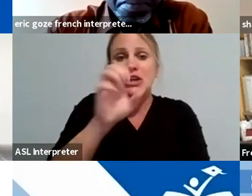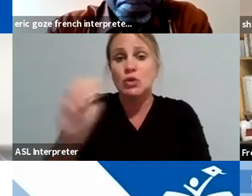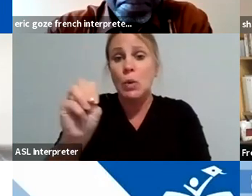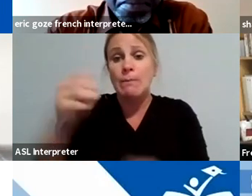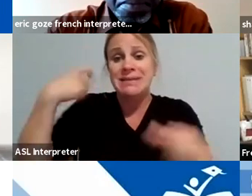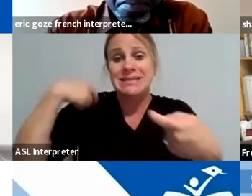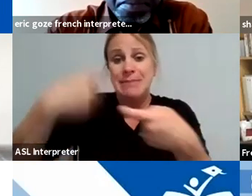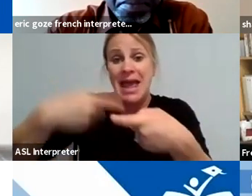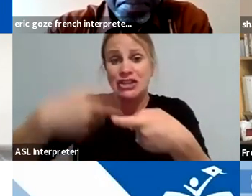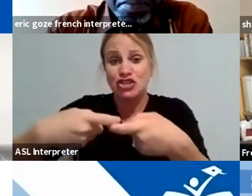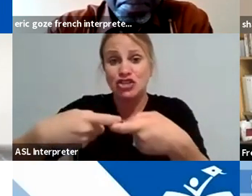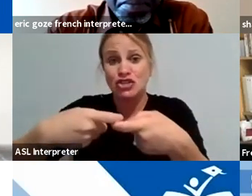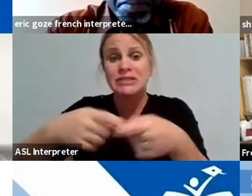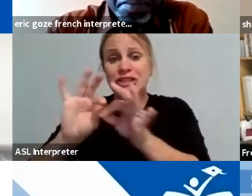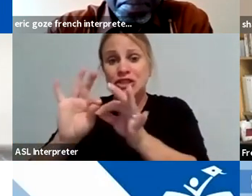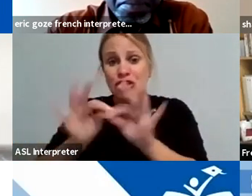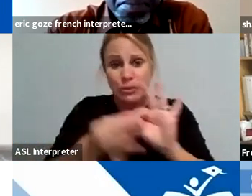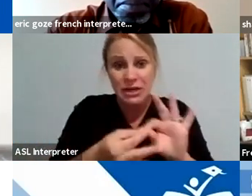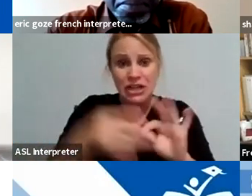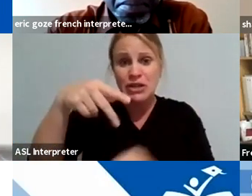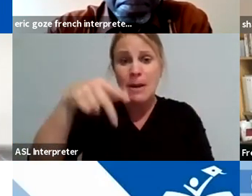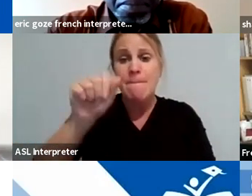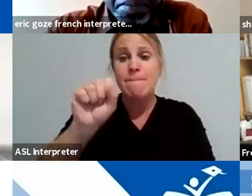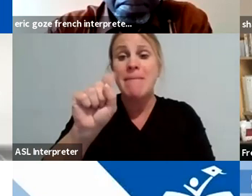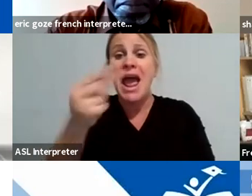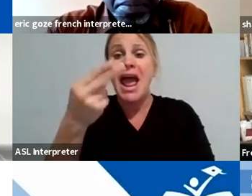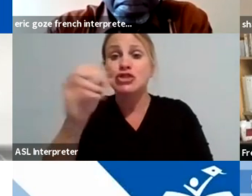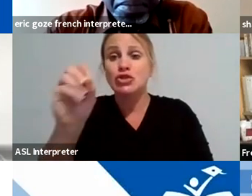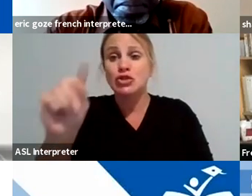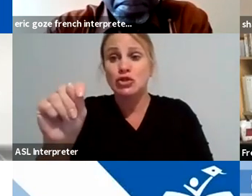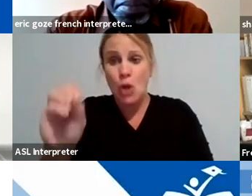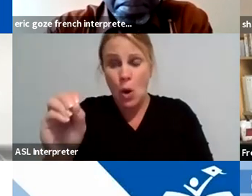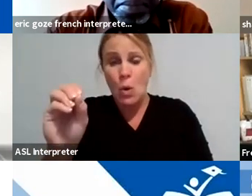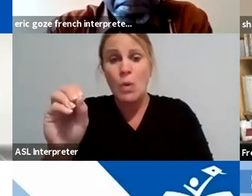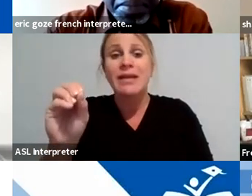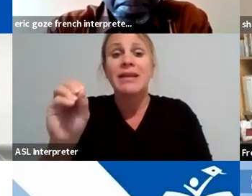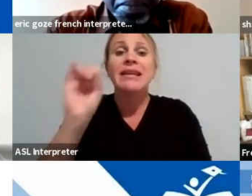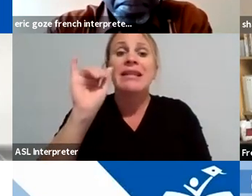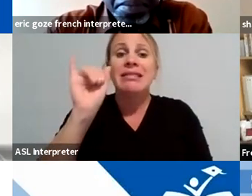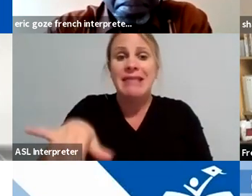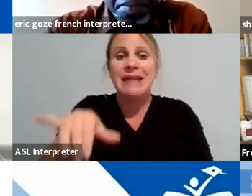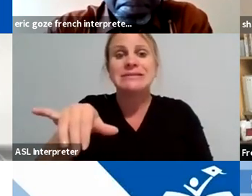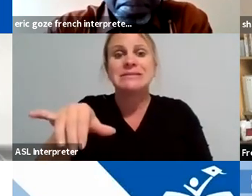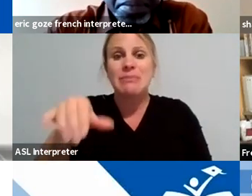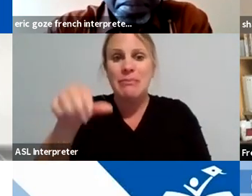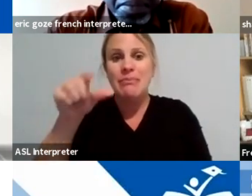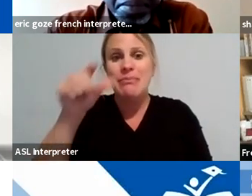Spanish interpretation, Pashto, which is Pakistani and